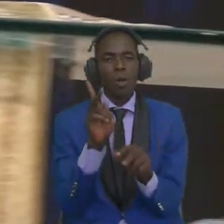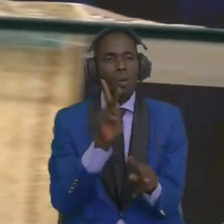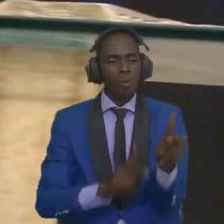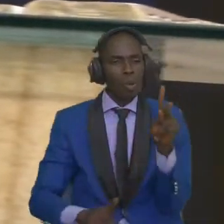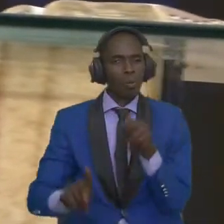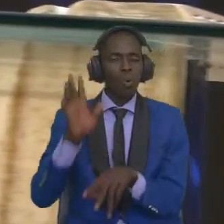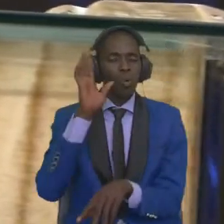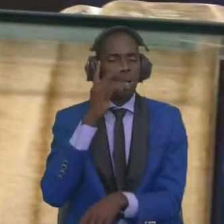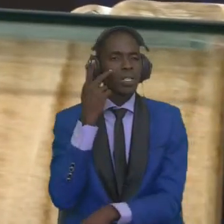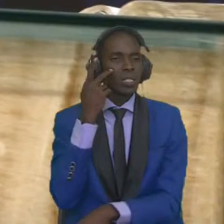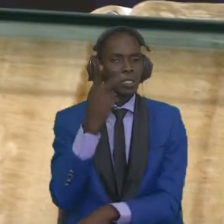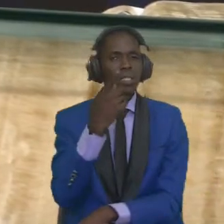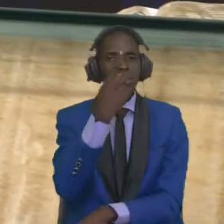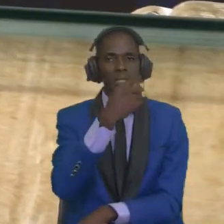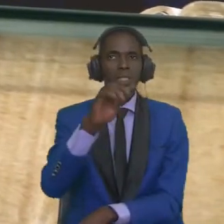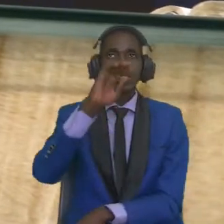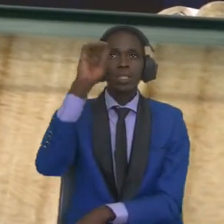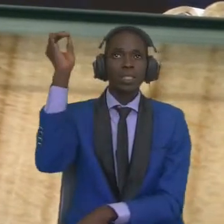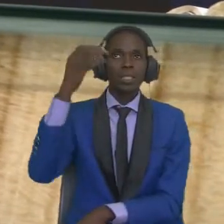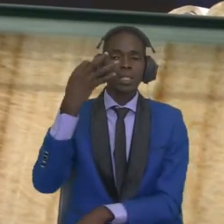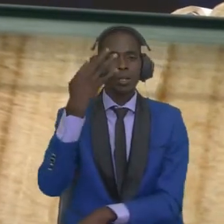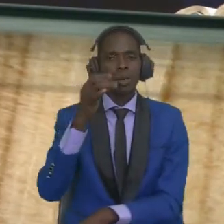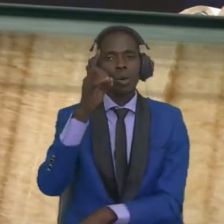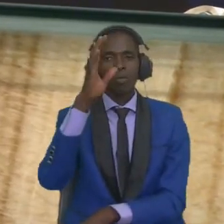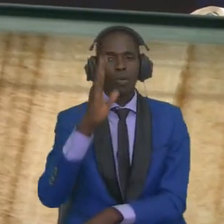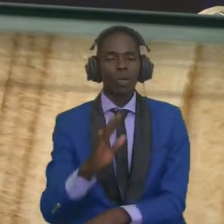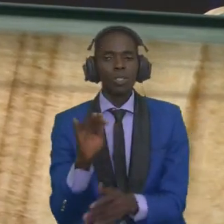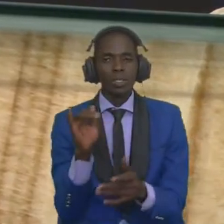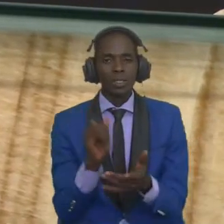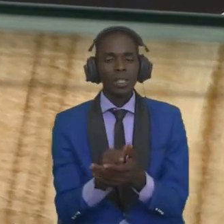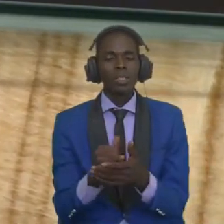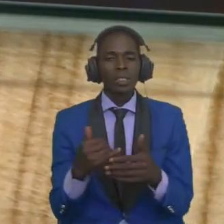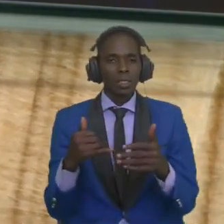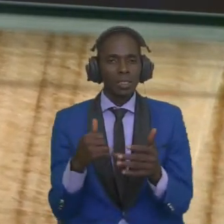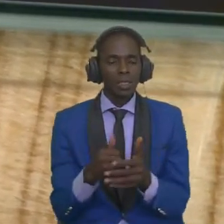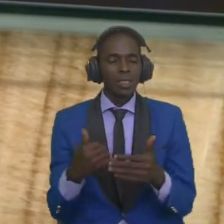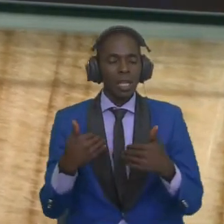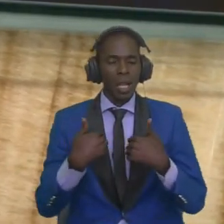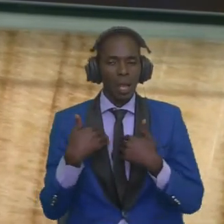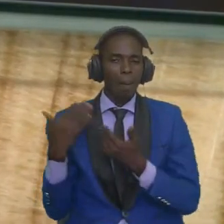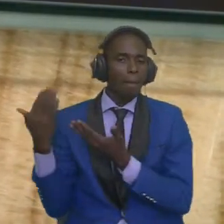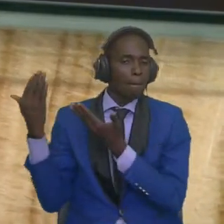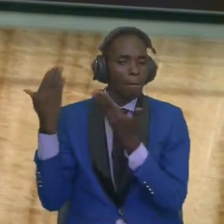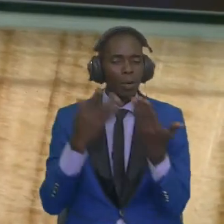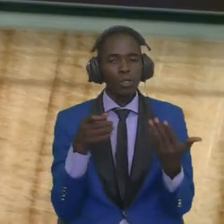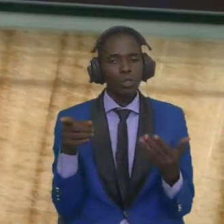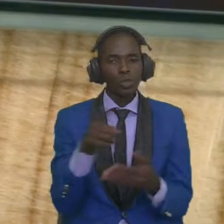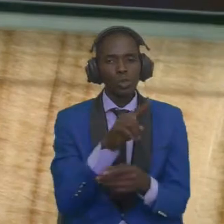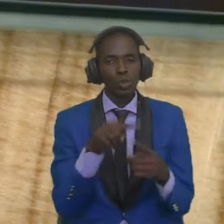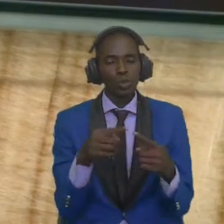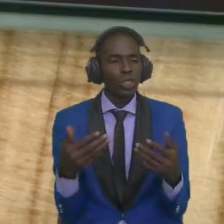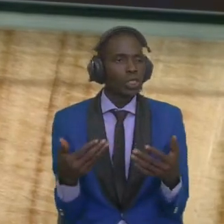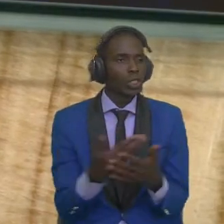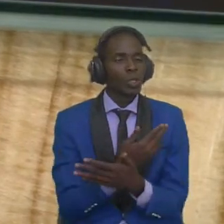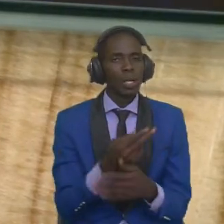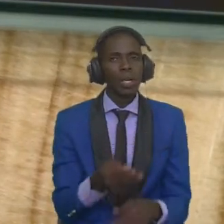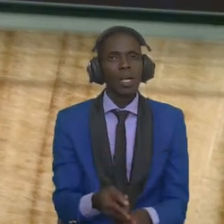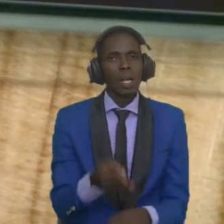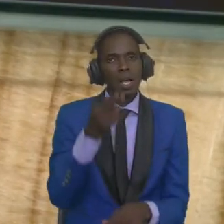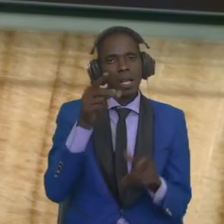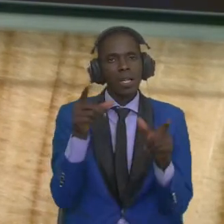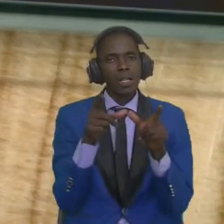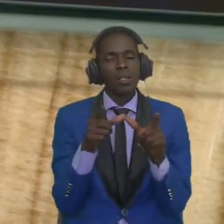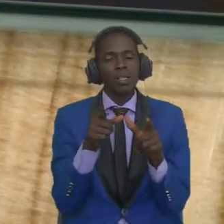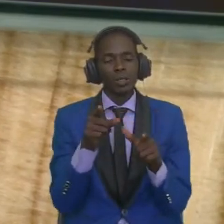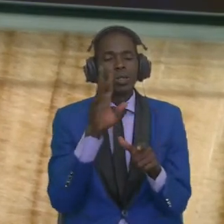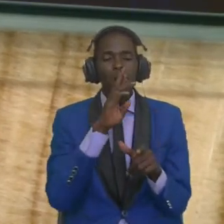will see the grace of God that is brought, it has brought you to a new level and to a higher level, and you're